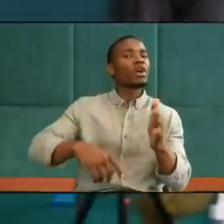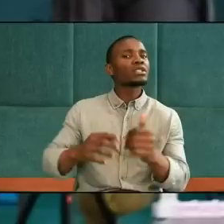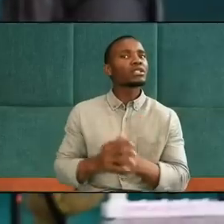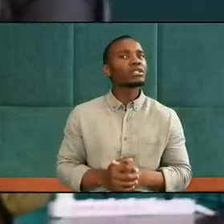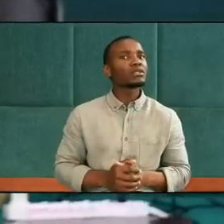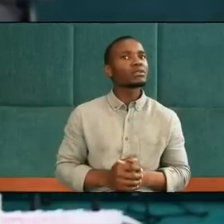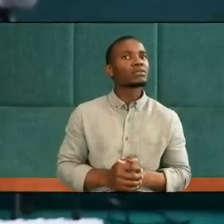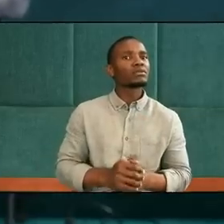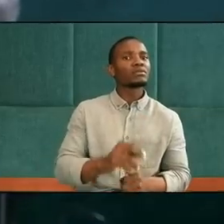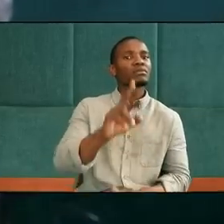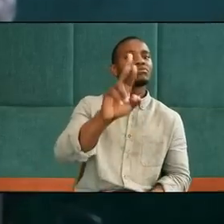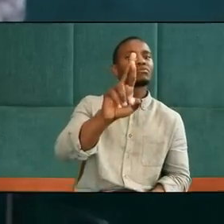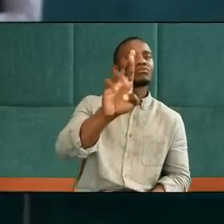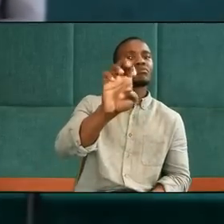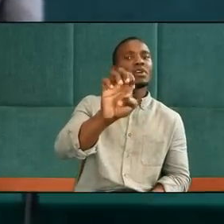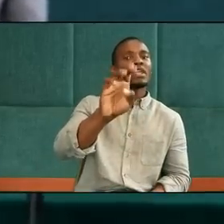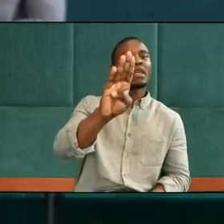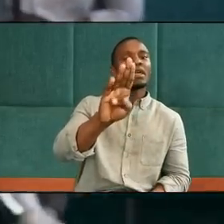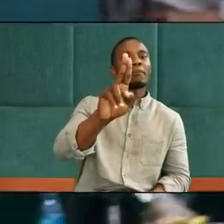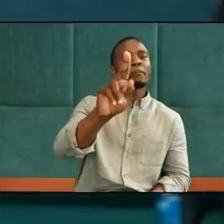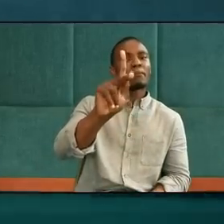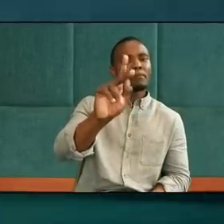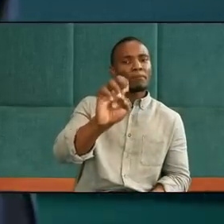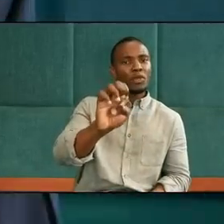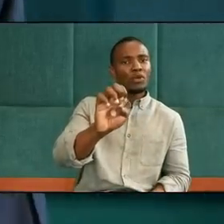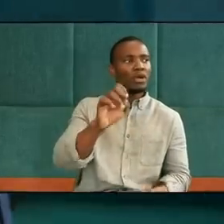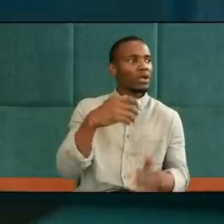You can talk to me. What does rebuke mean?